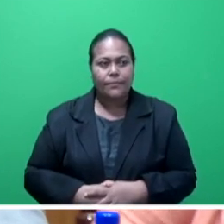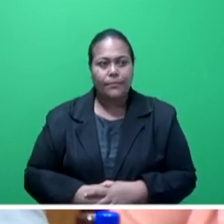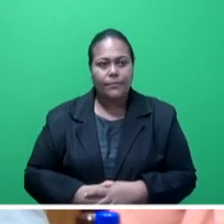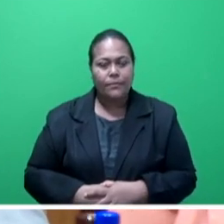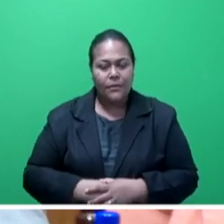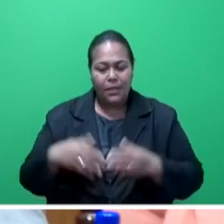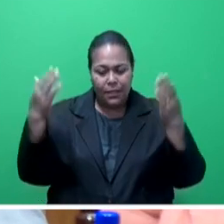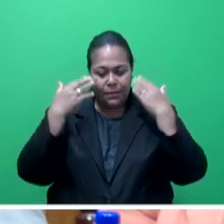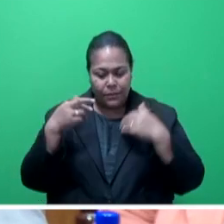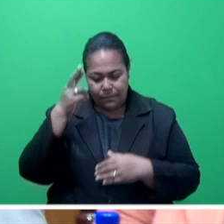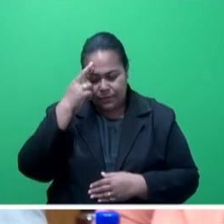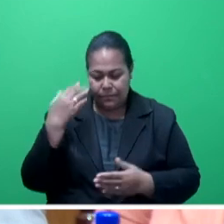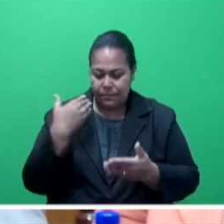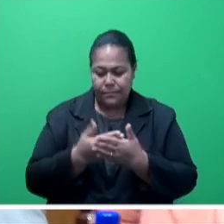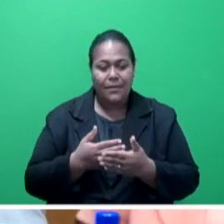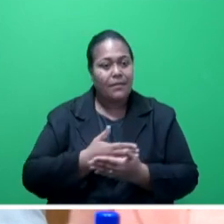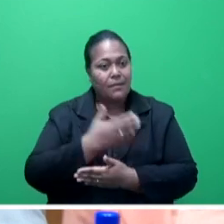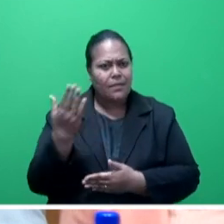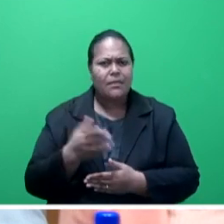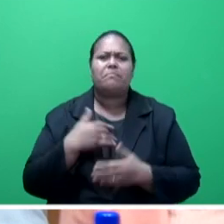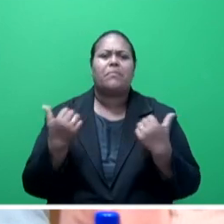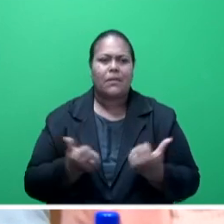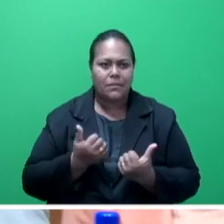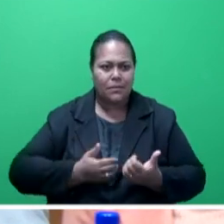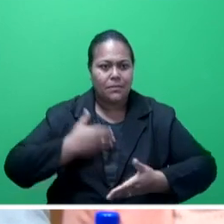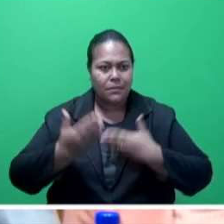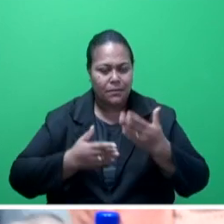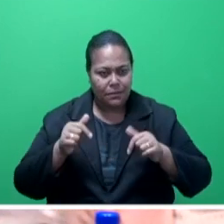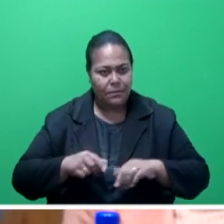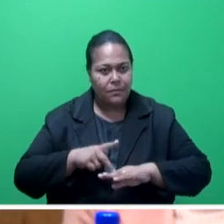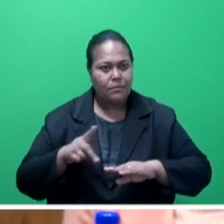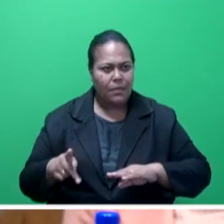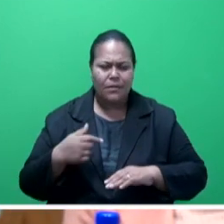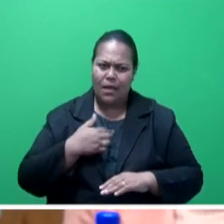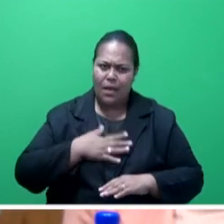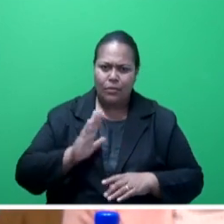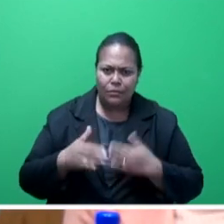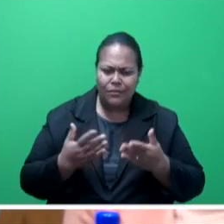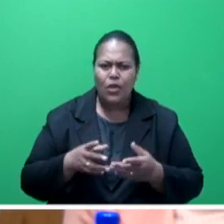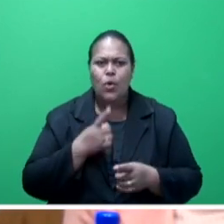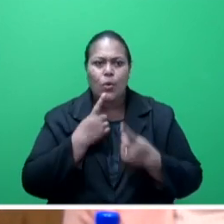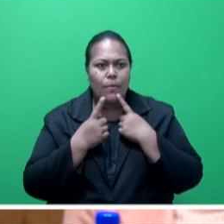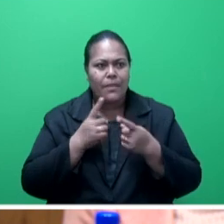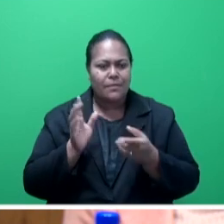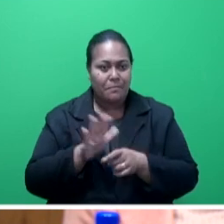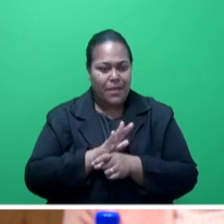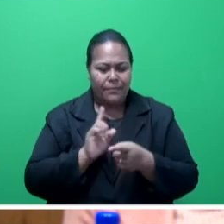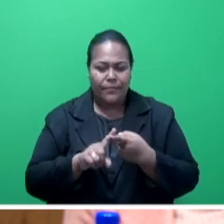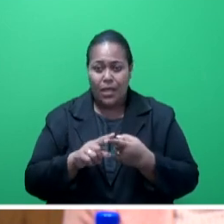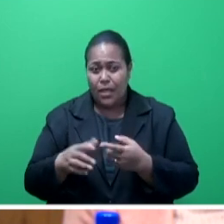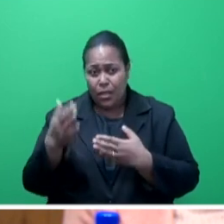over the past few days, there have been a lot of things that have been said in this particular House. I'd just like to turn to some of the comments that have been made. The Honourable